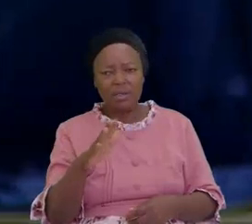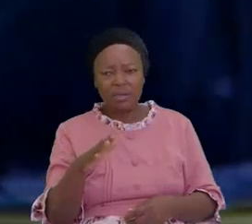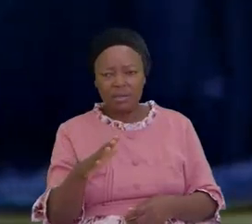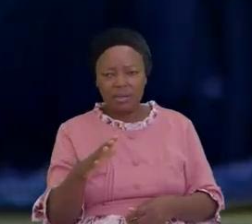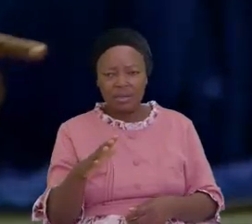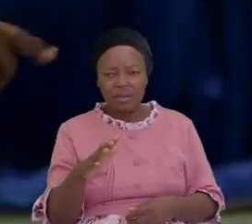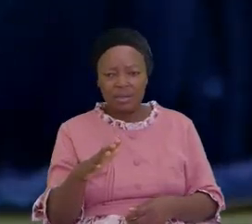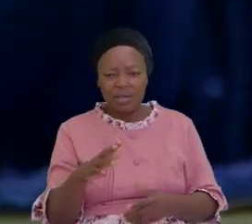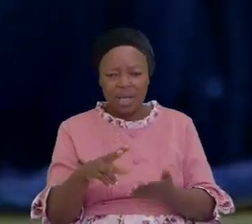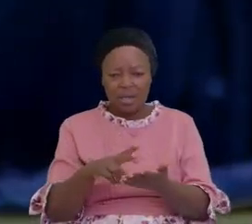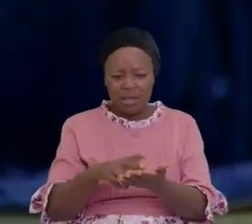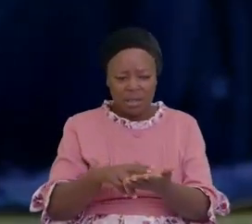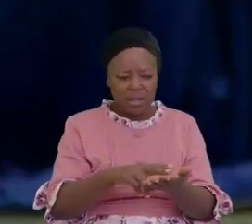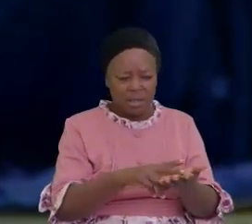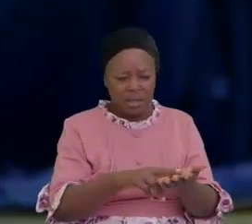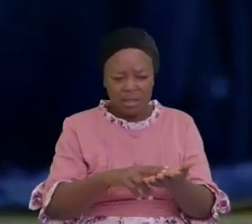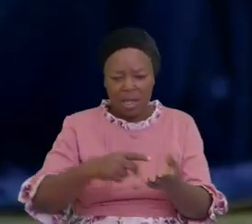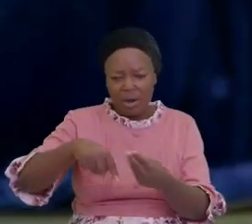dancing around a pot.